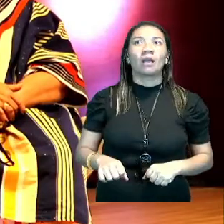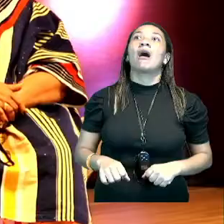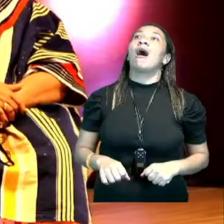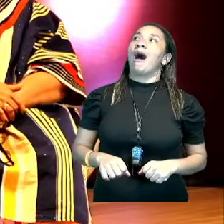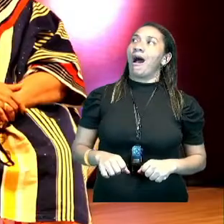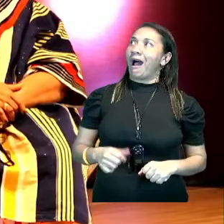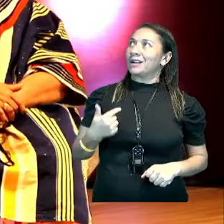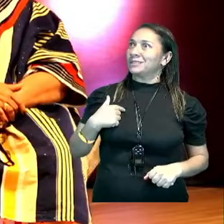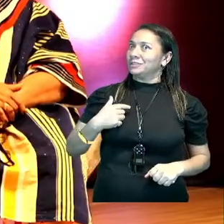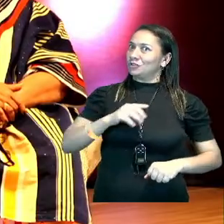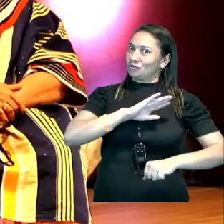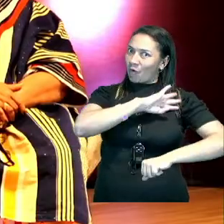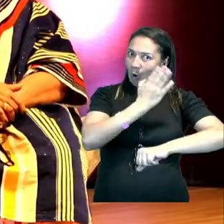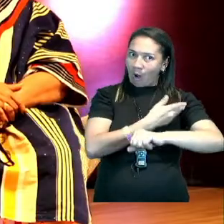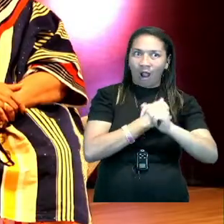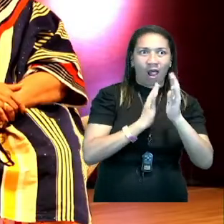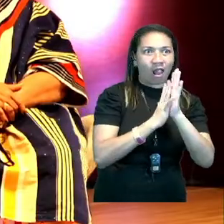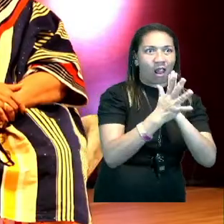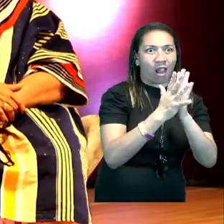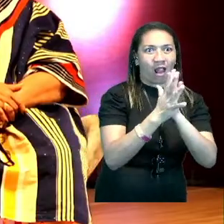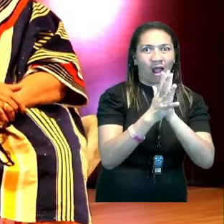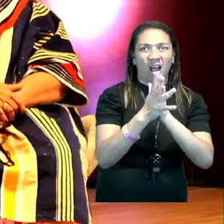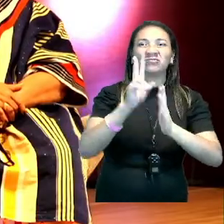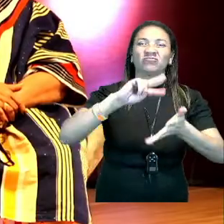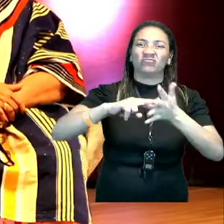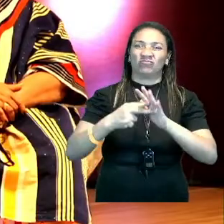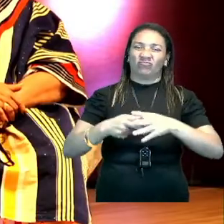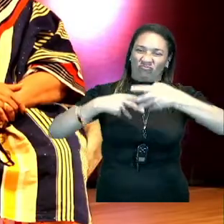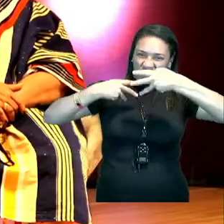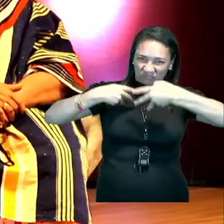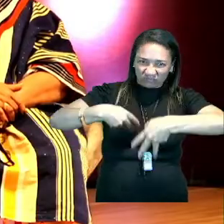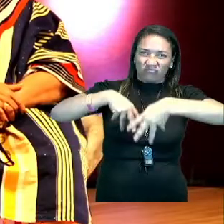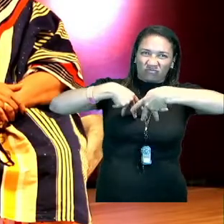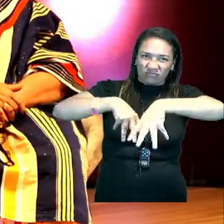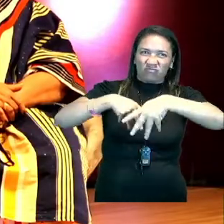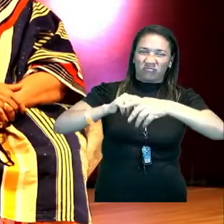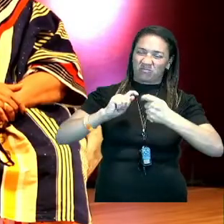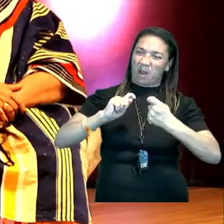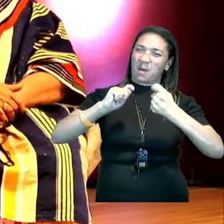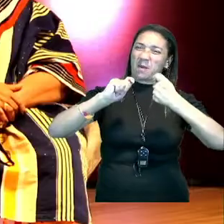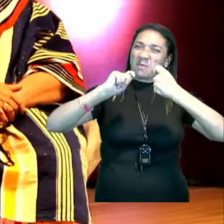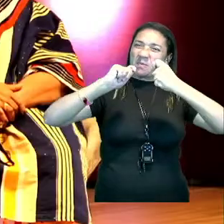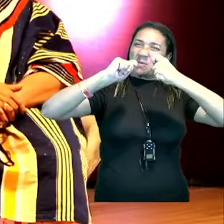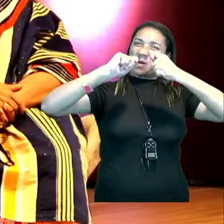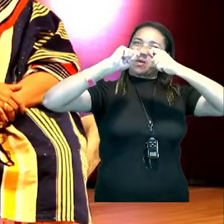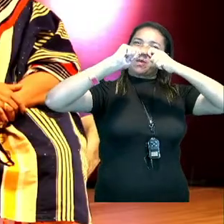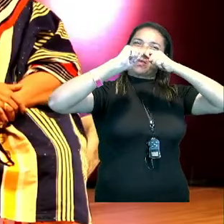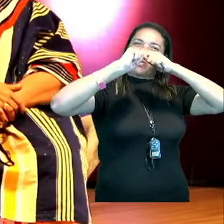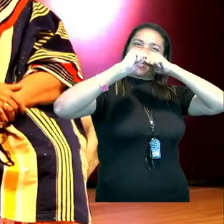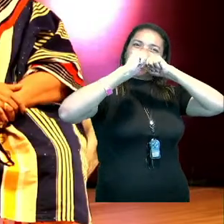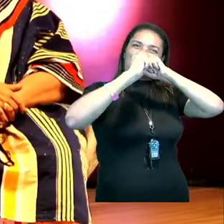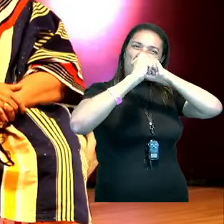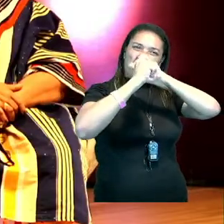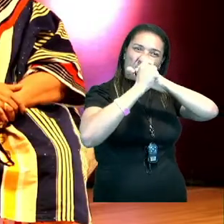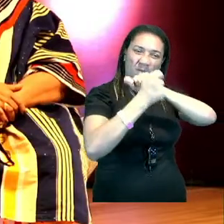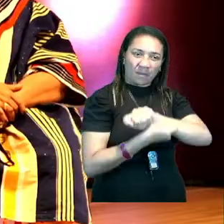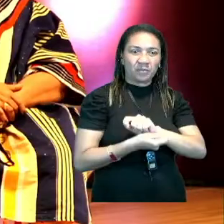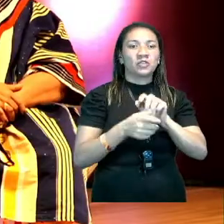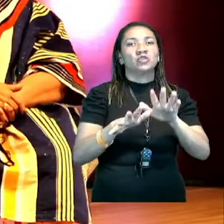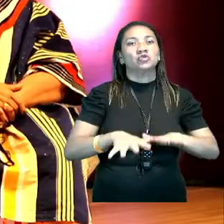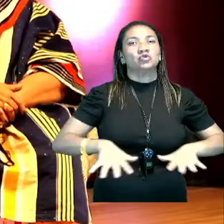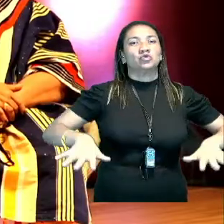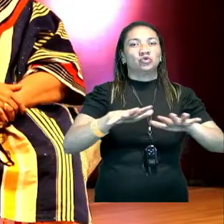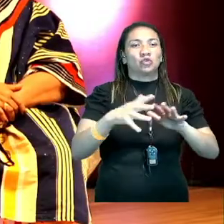That if they use that power, they will be able to continue moving forward in the transformation